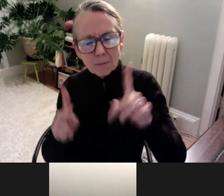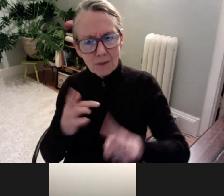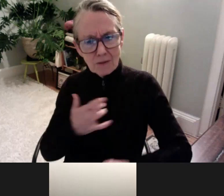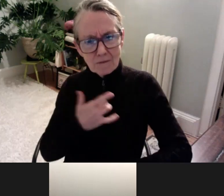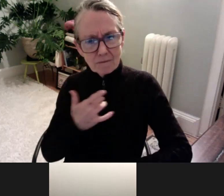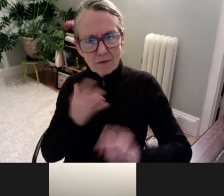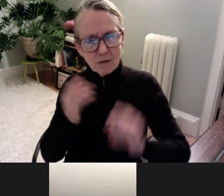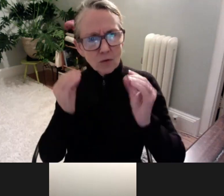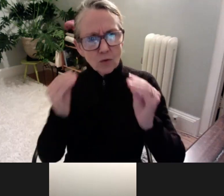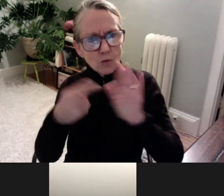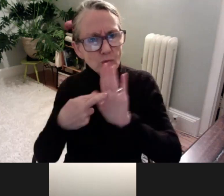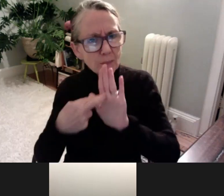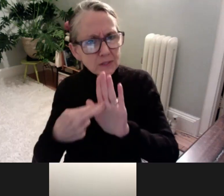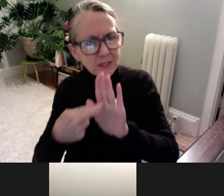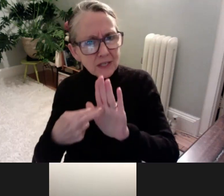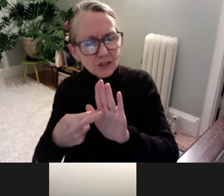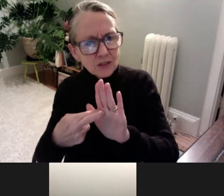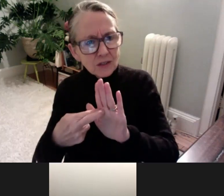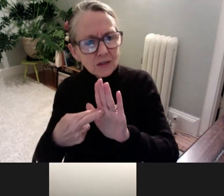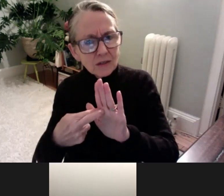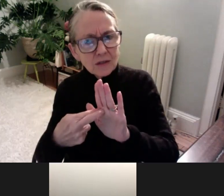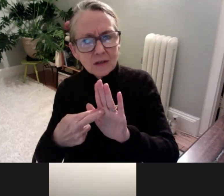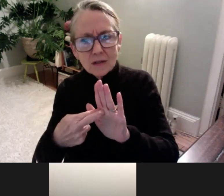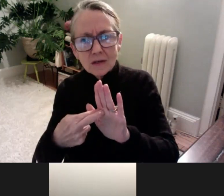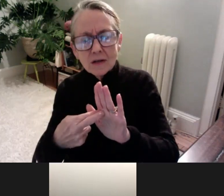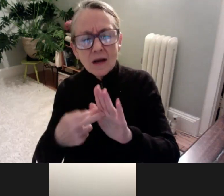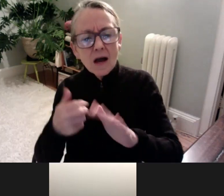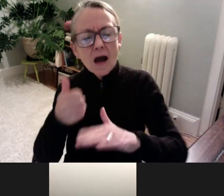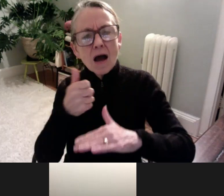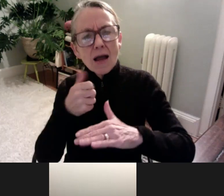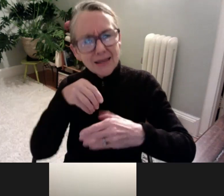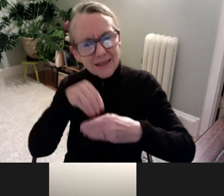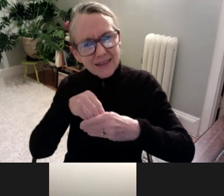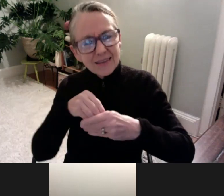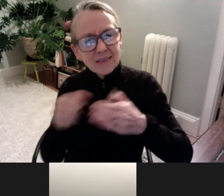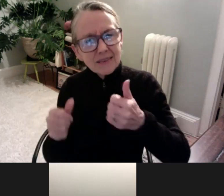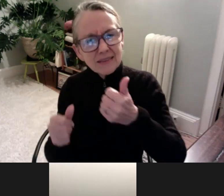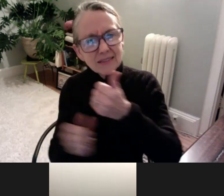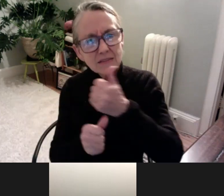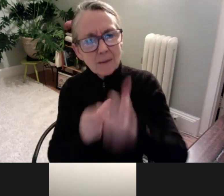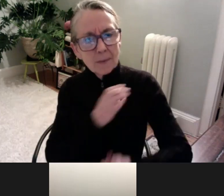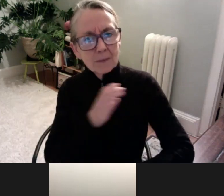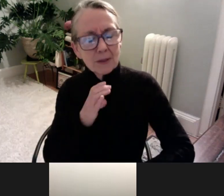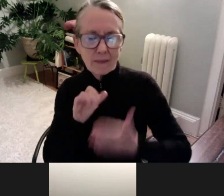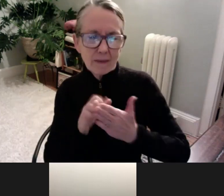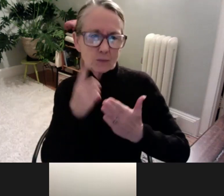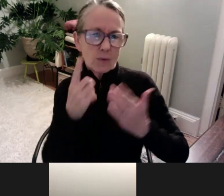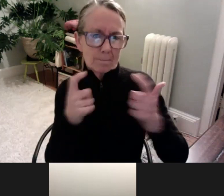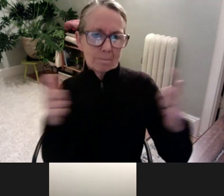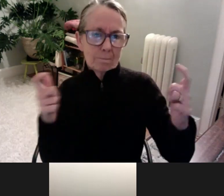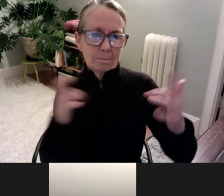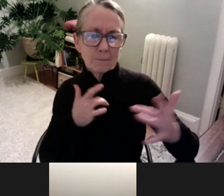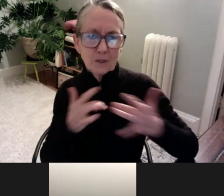no representation on the vaccine subcommittee. So I think that is the major